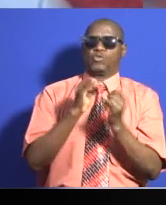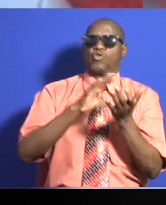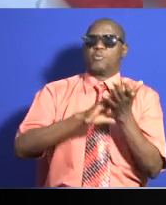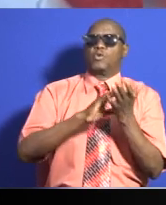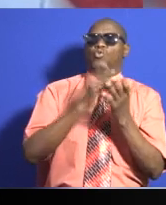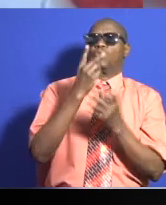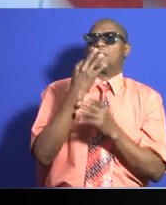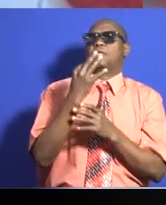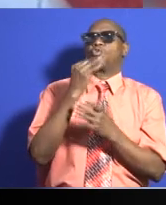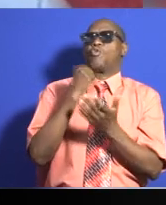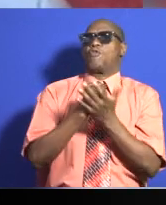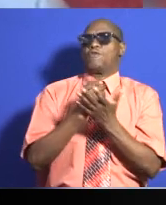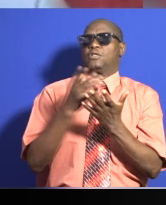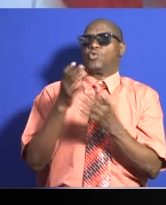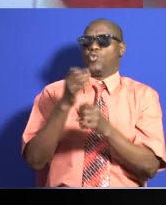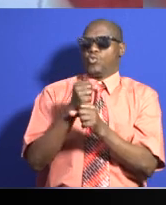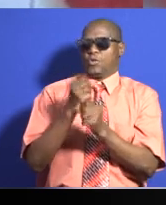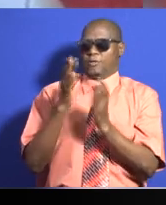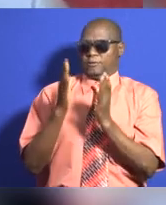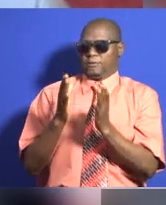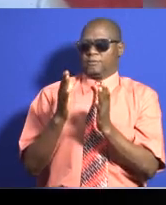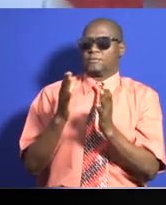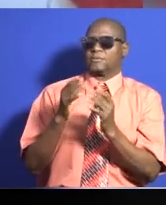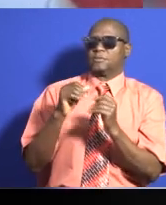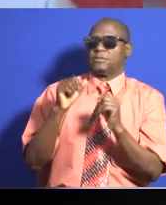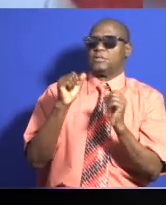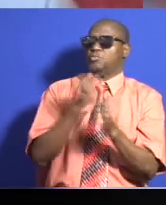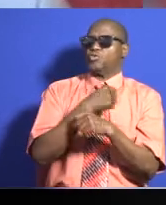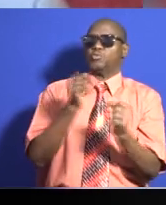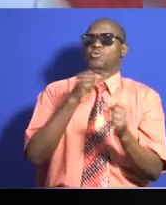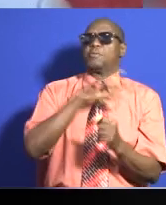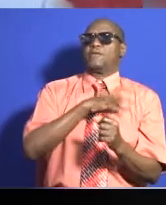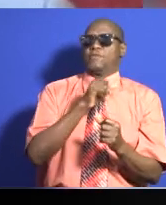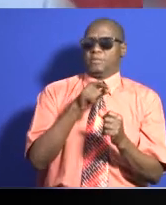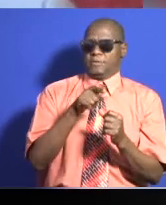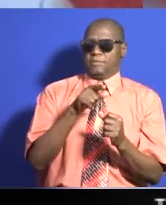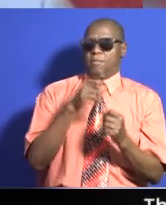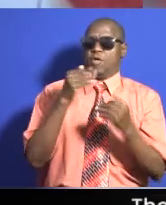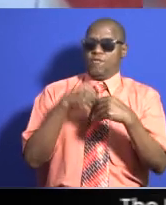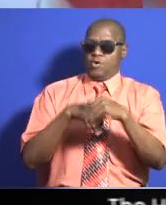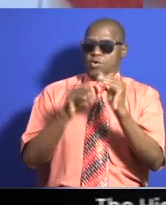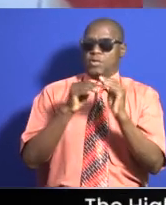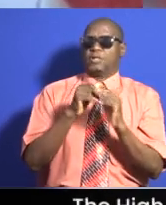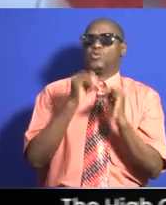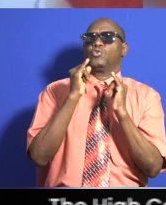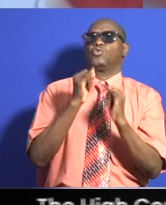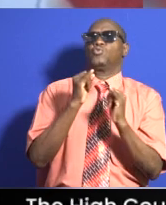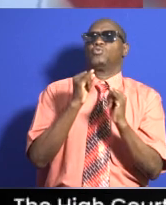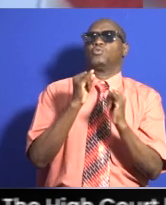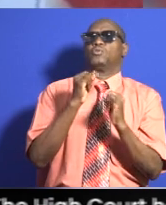office holders could no longer benefit from that stay. Accordingly, the newly created